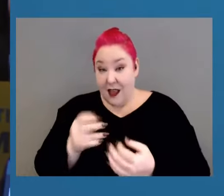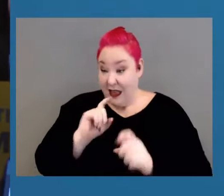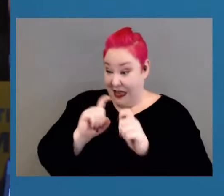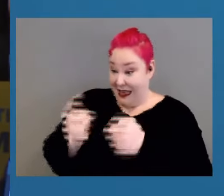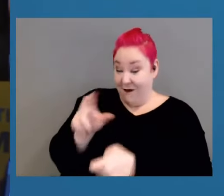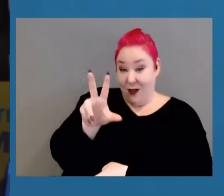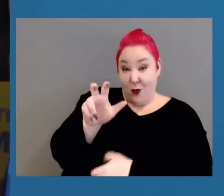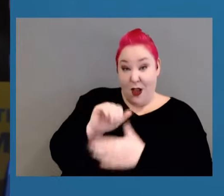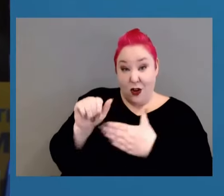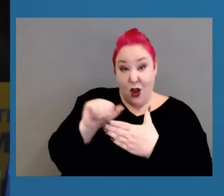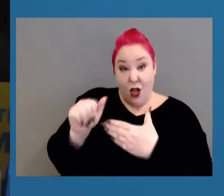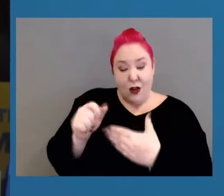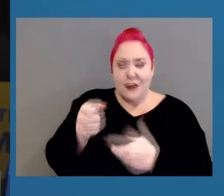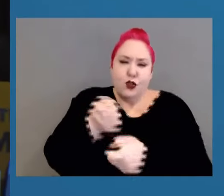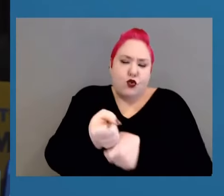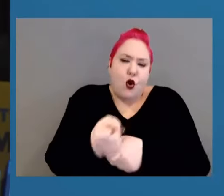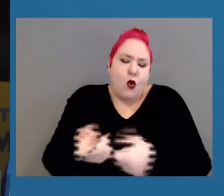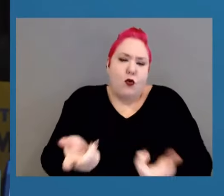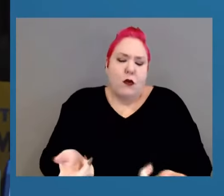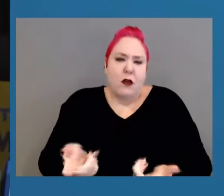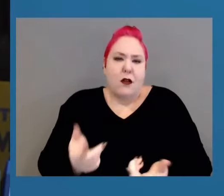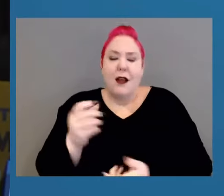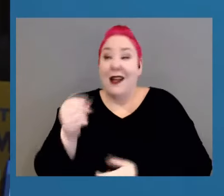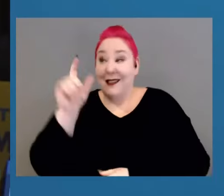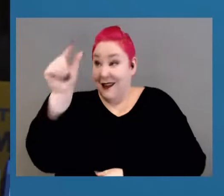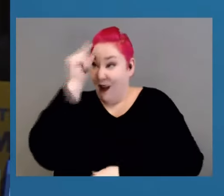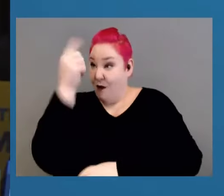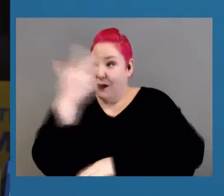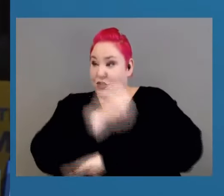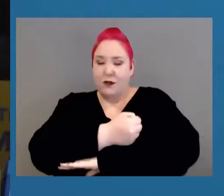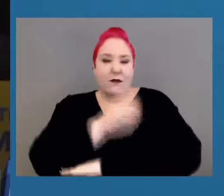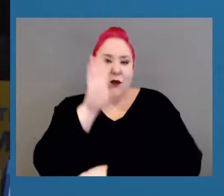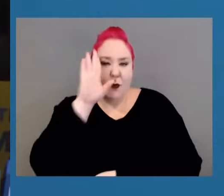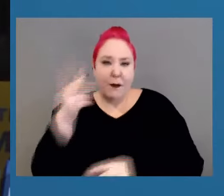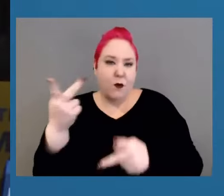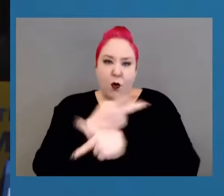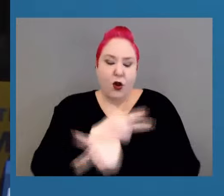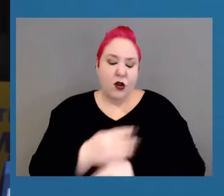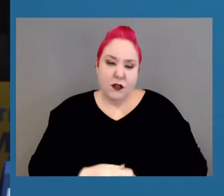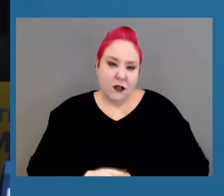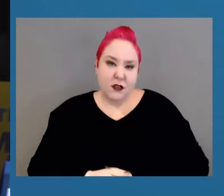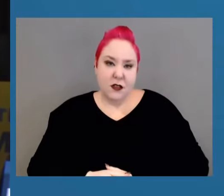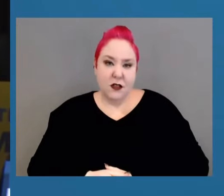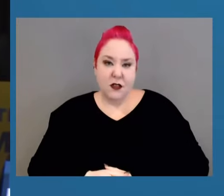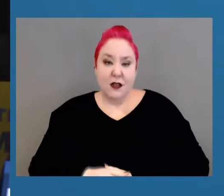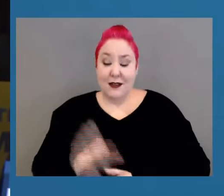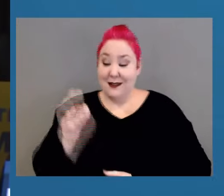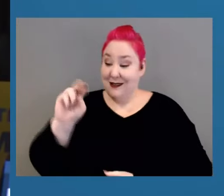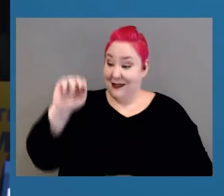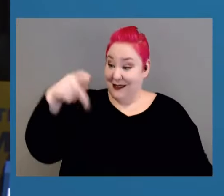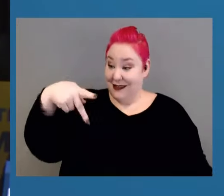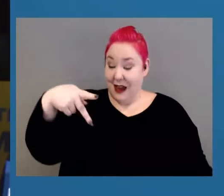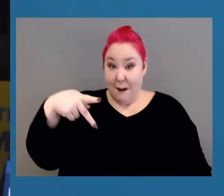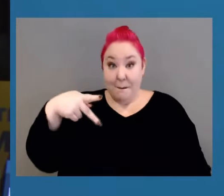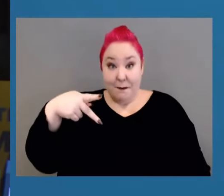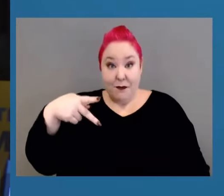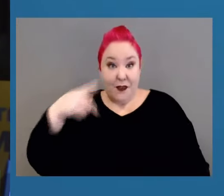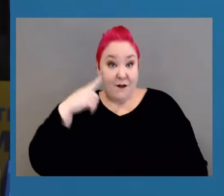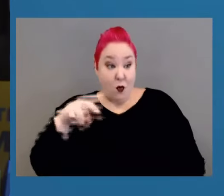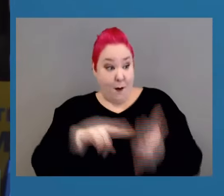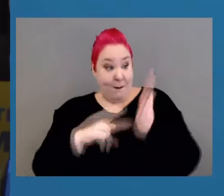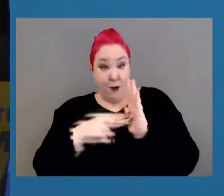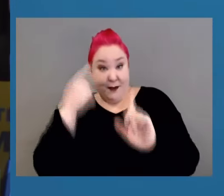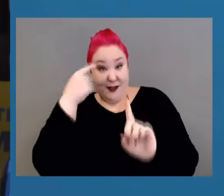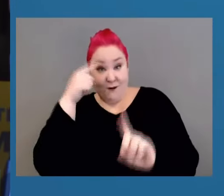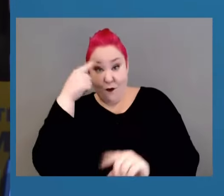government shutdown is only making it worse. Food stamps for my family serve only one purpose: to survive. They make sure